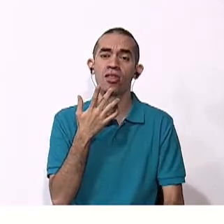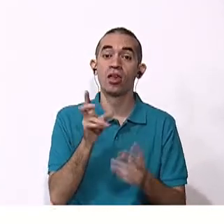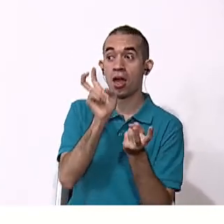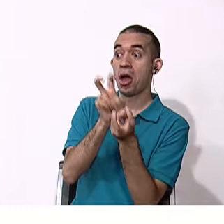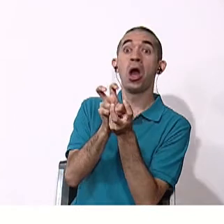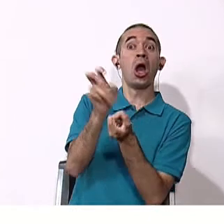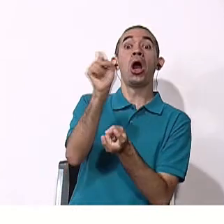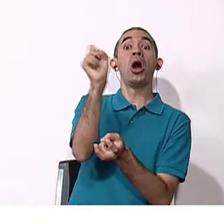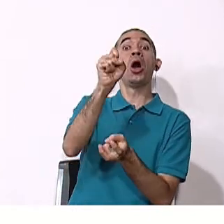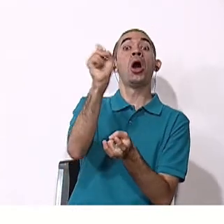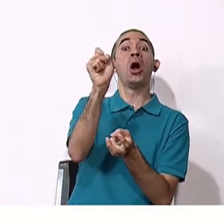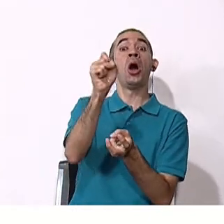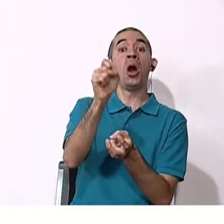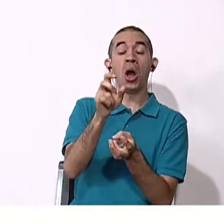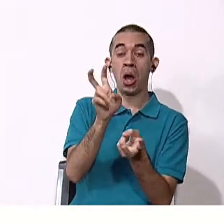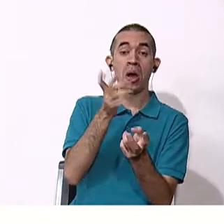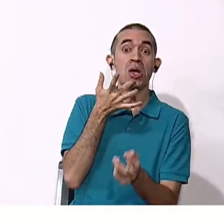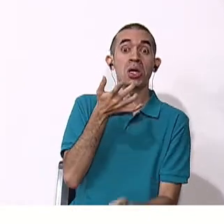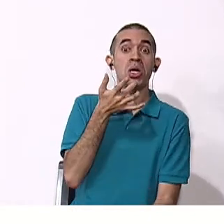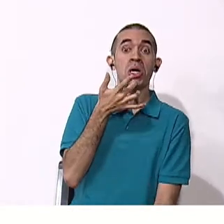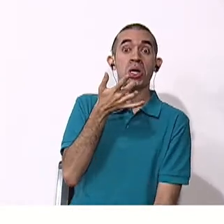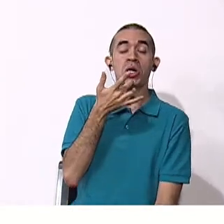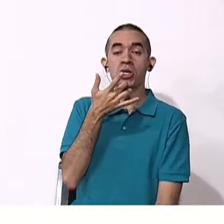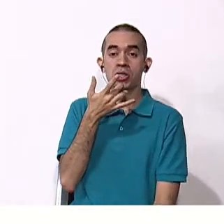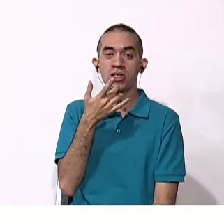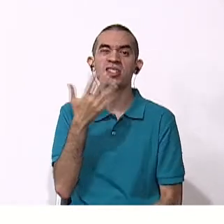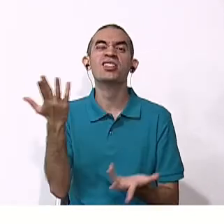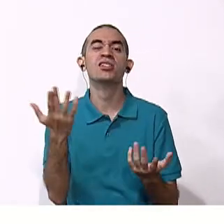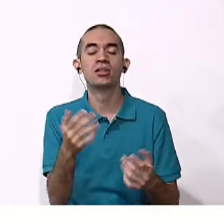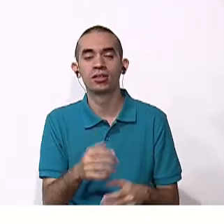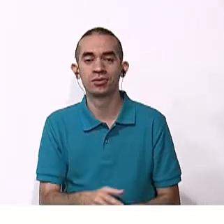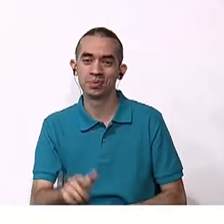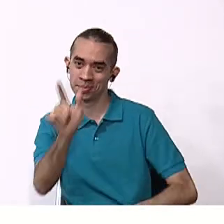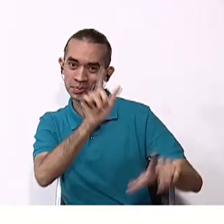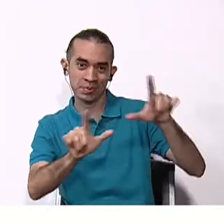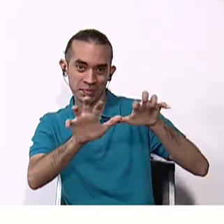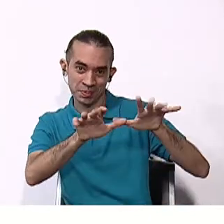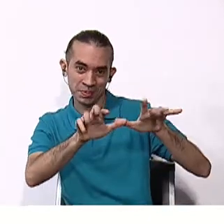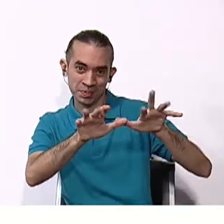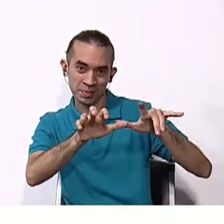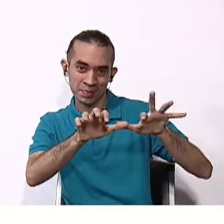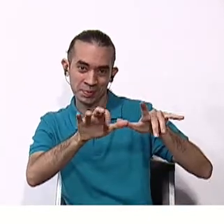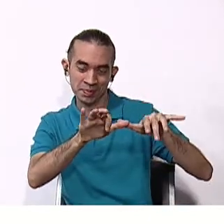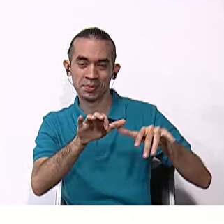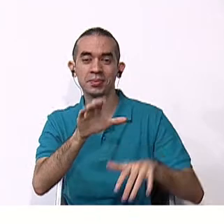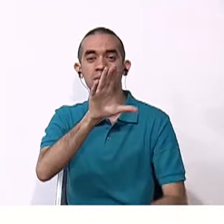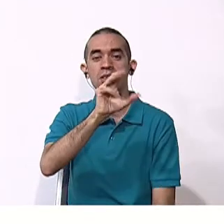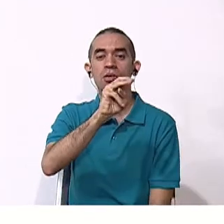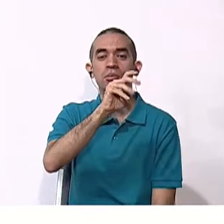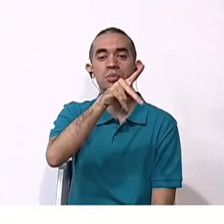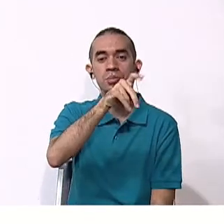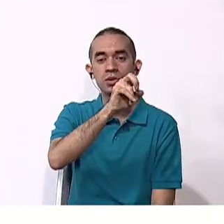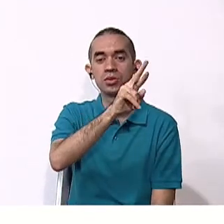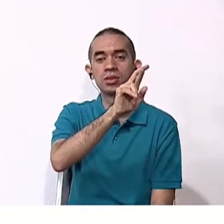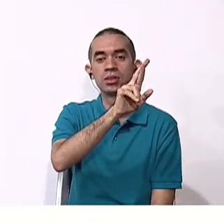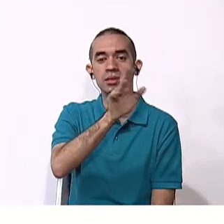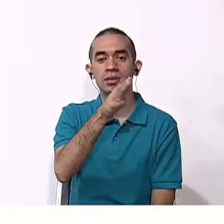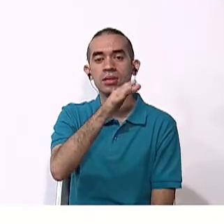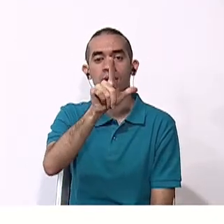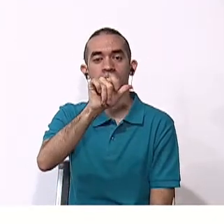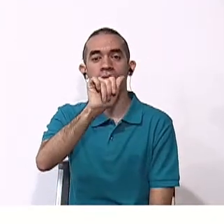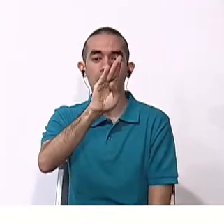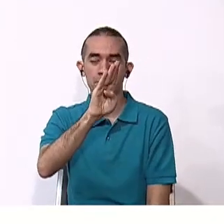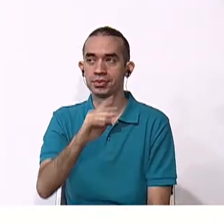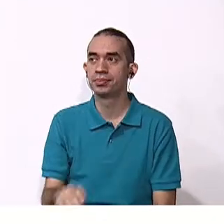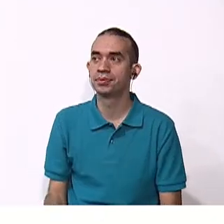Oh, yes, teacher, that's my favorite. This is the computer lab. Very good.